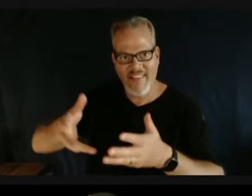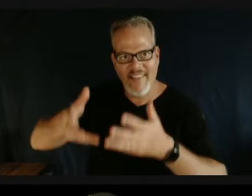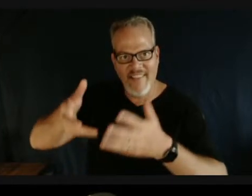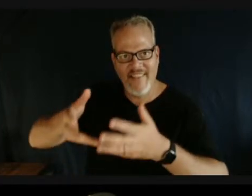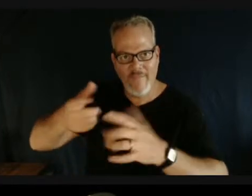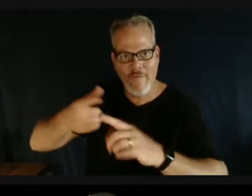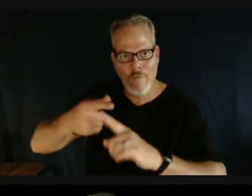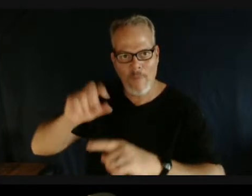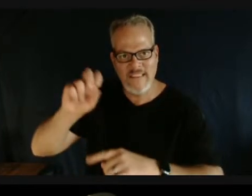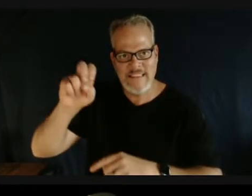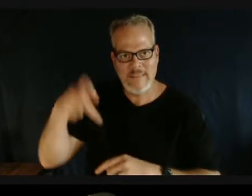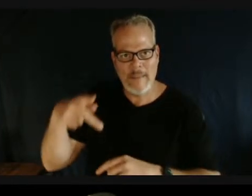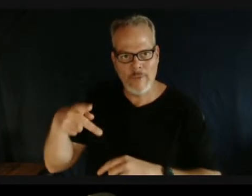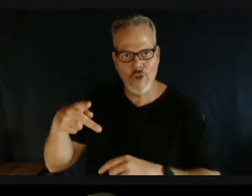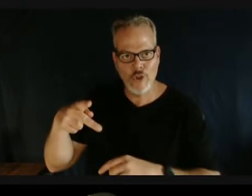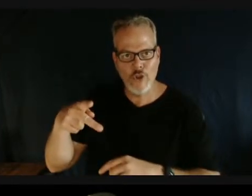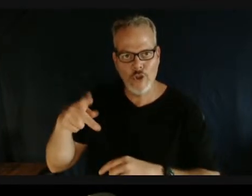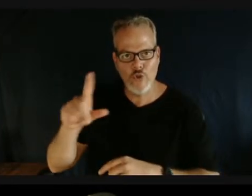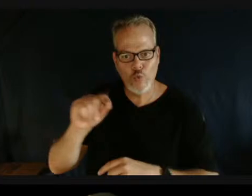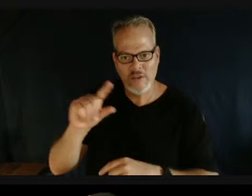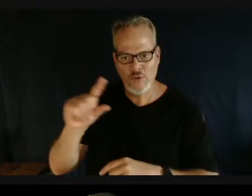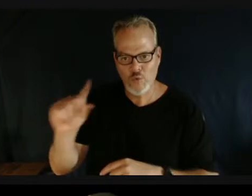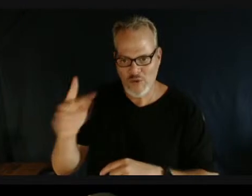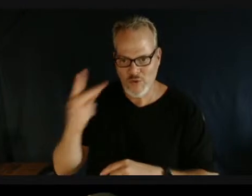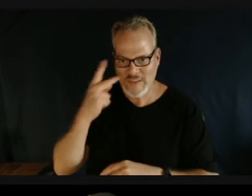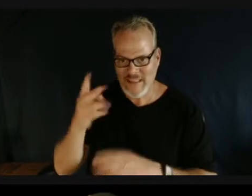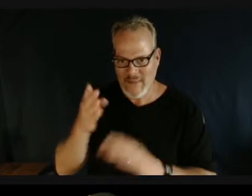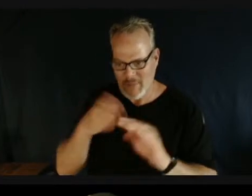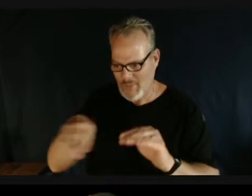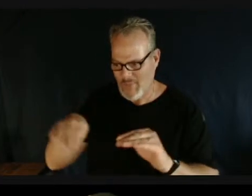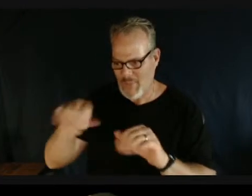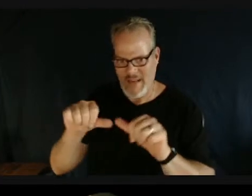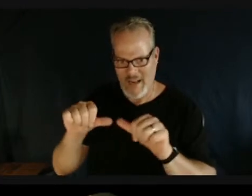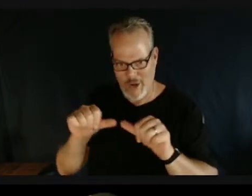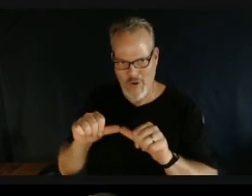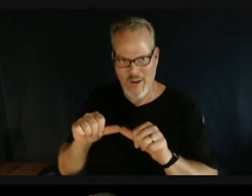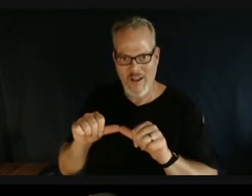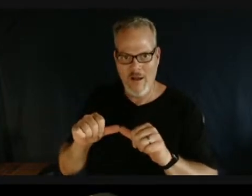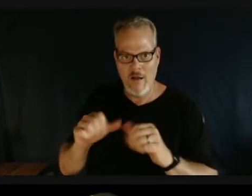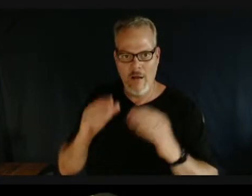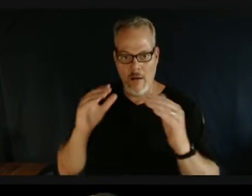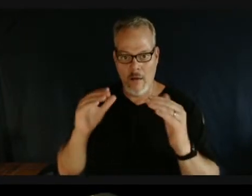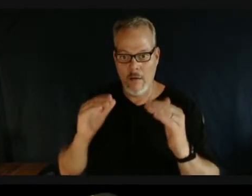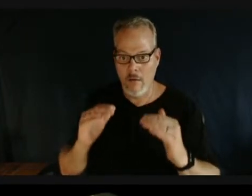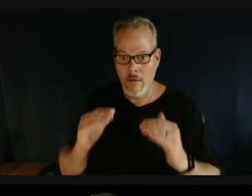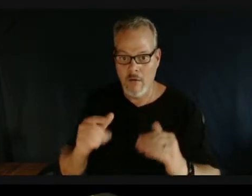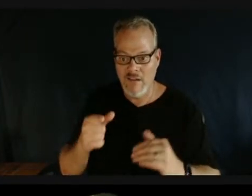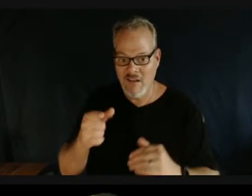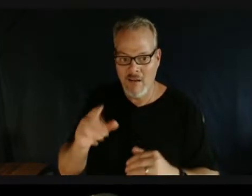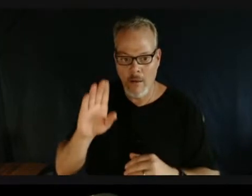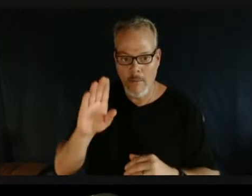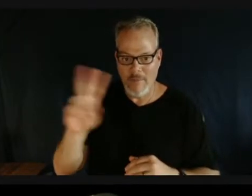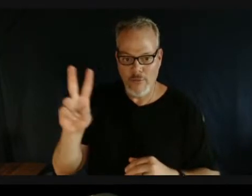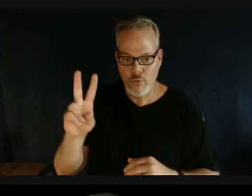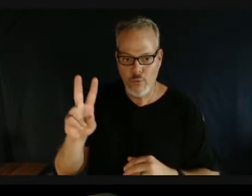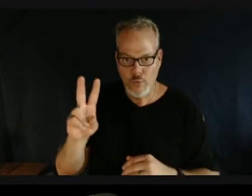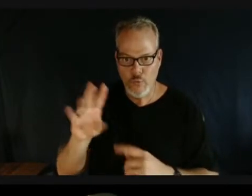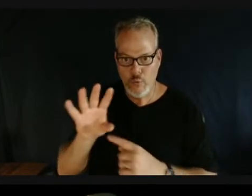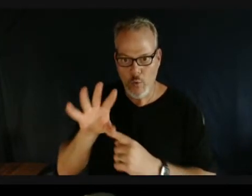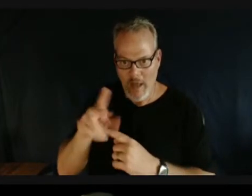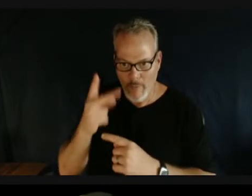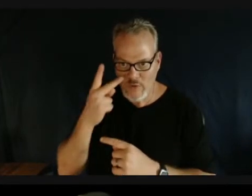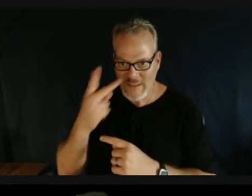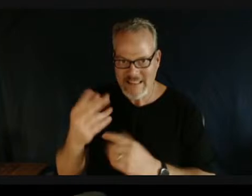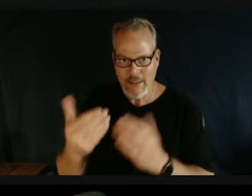2023 eruption vents right through there. More on that in a bit. The B2 camera. There's a new